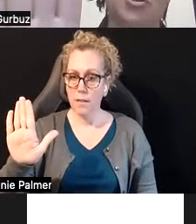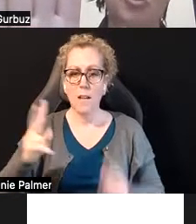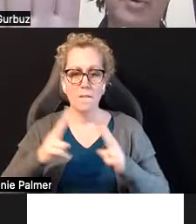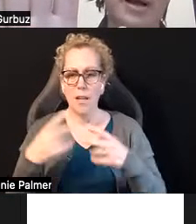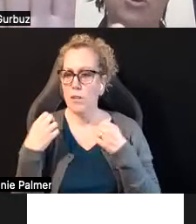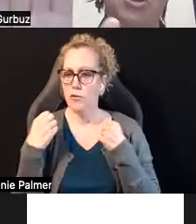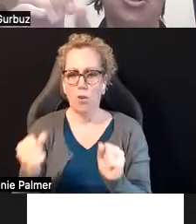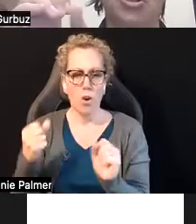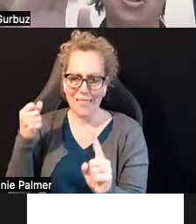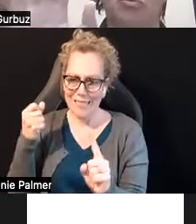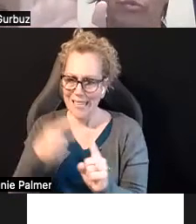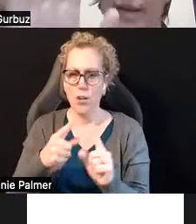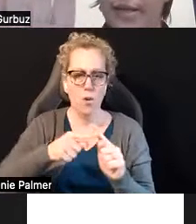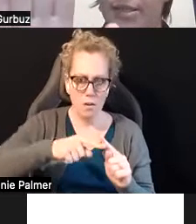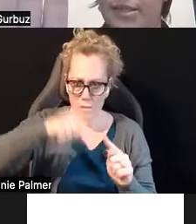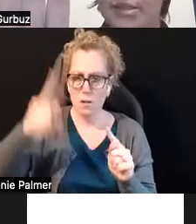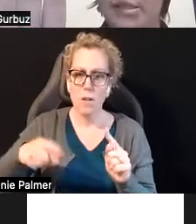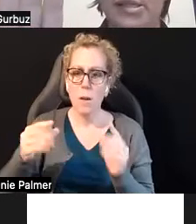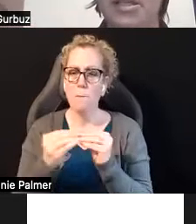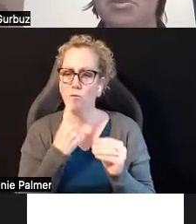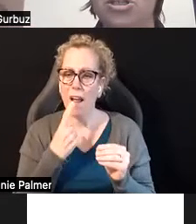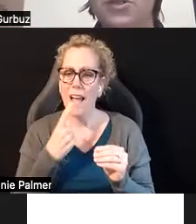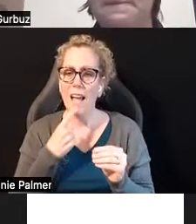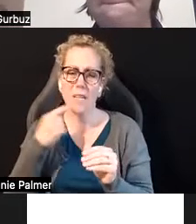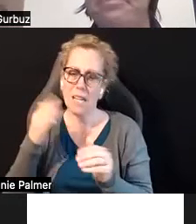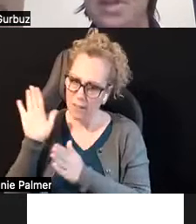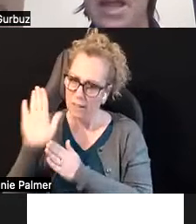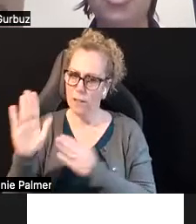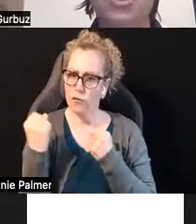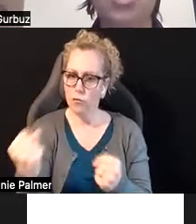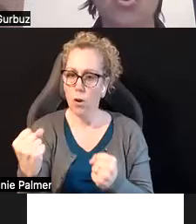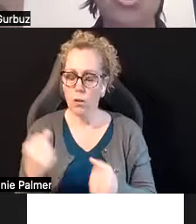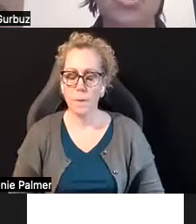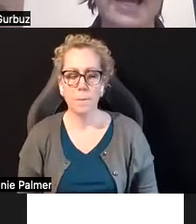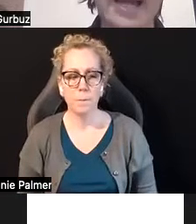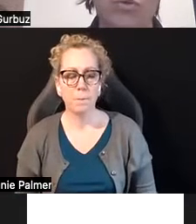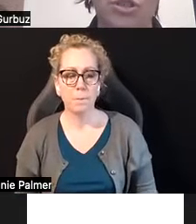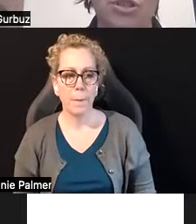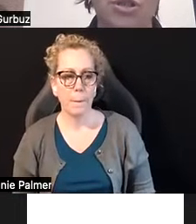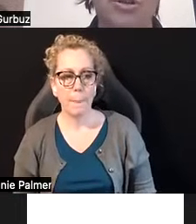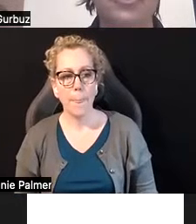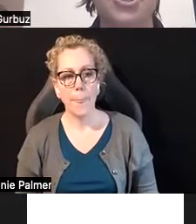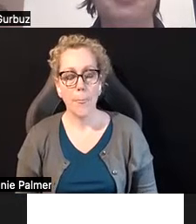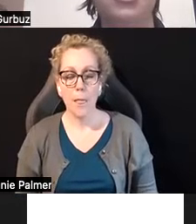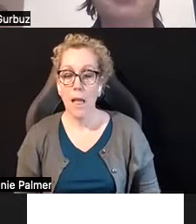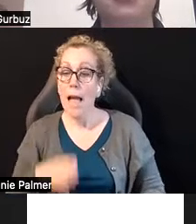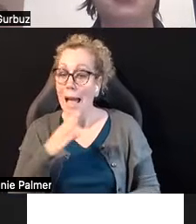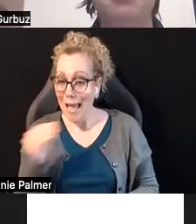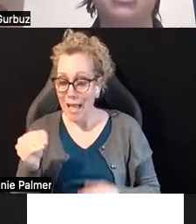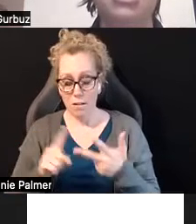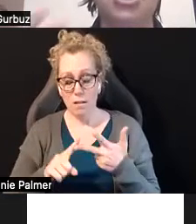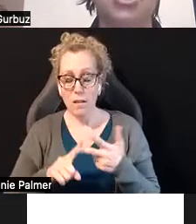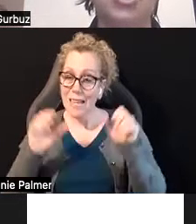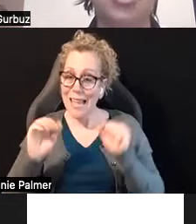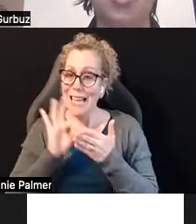stronger signal back, which results in more redness in the image. And we can also count, for example, the number